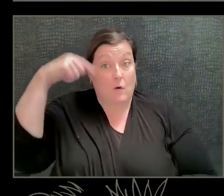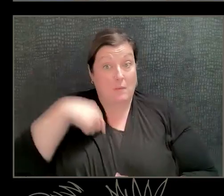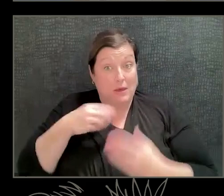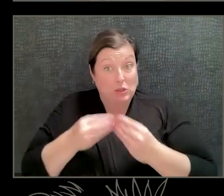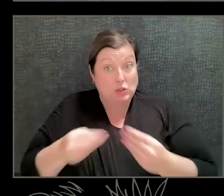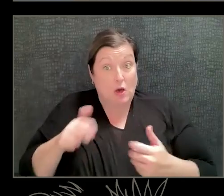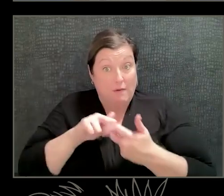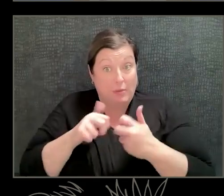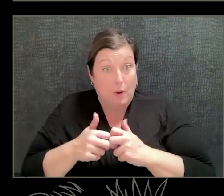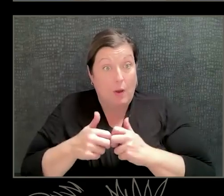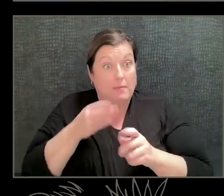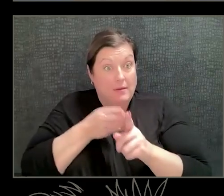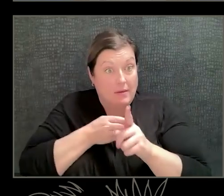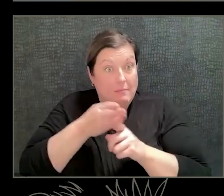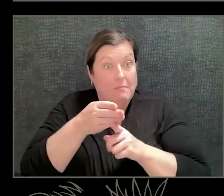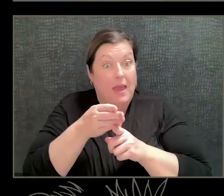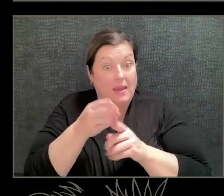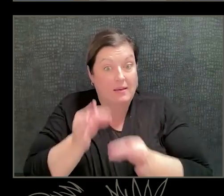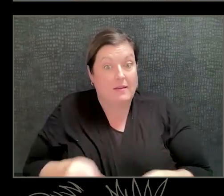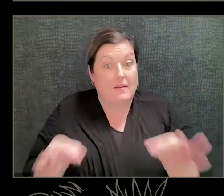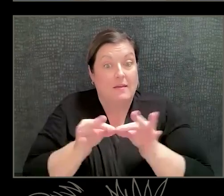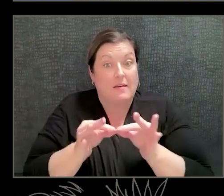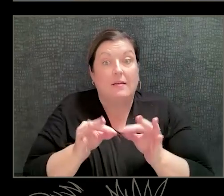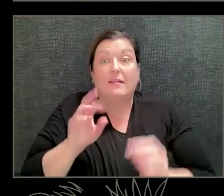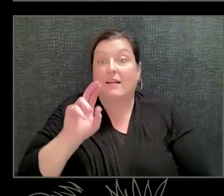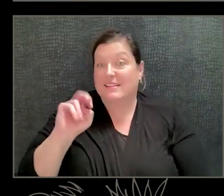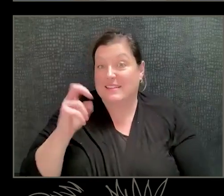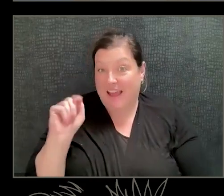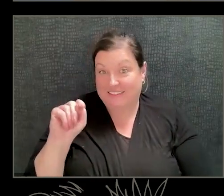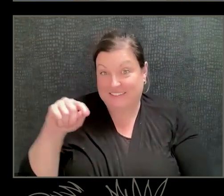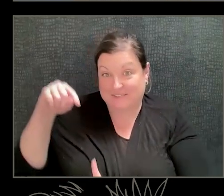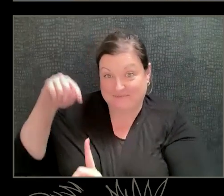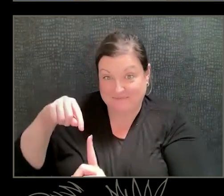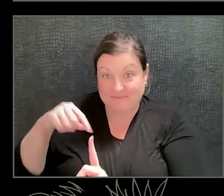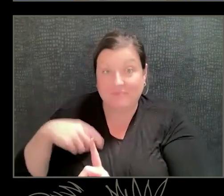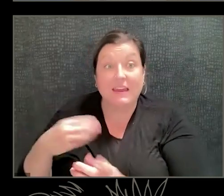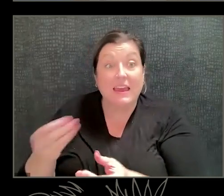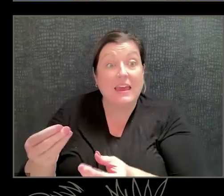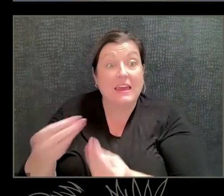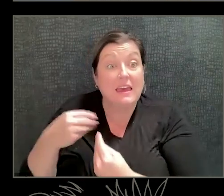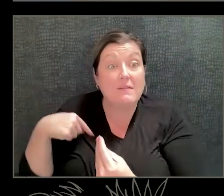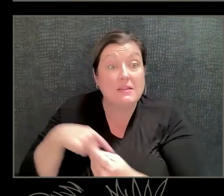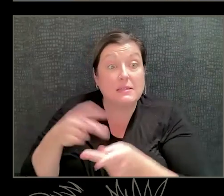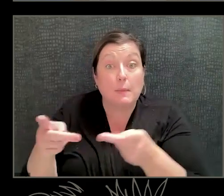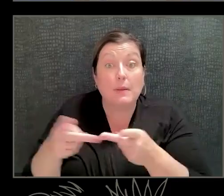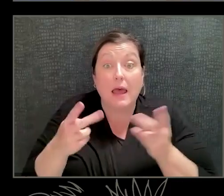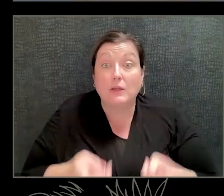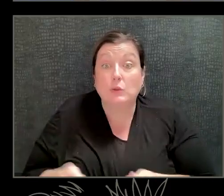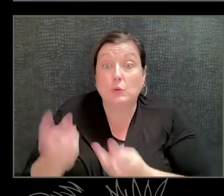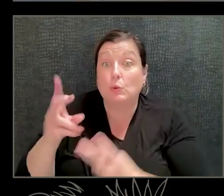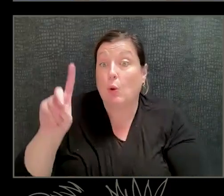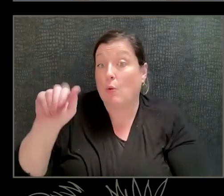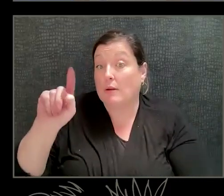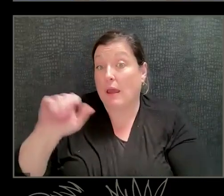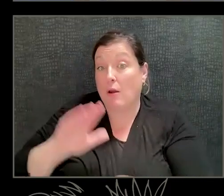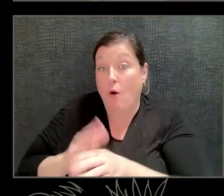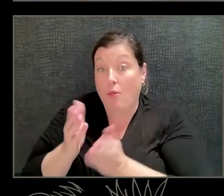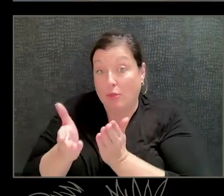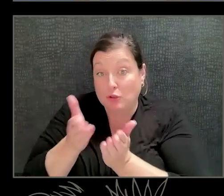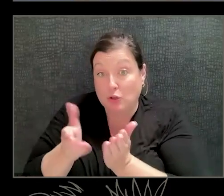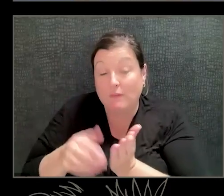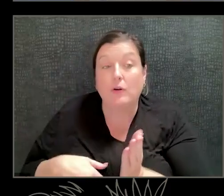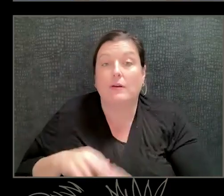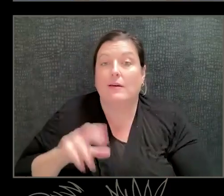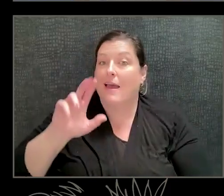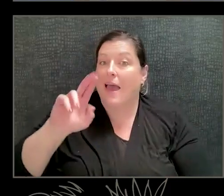is the main value proposition of frameworks like Next. It gave us a place to load data on the server, and then Next